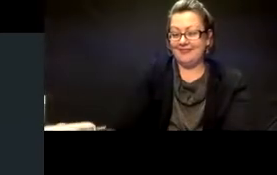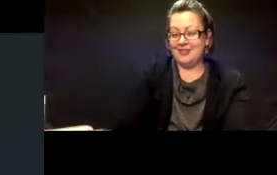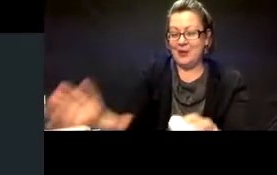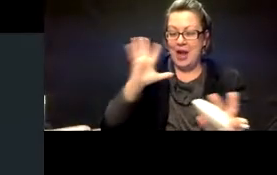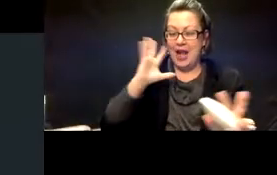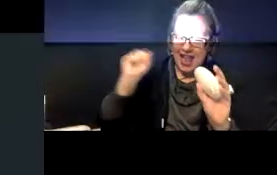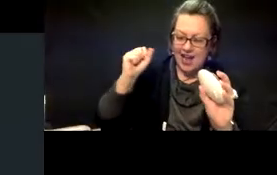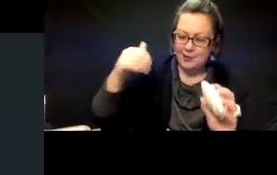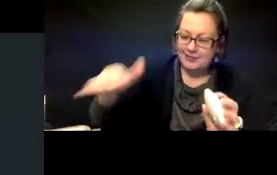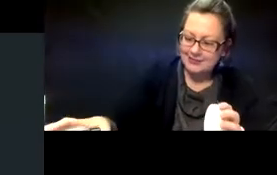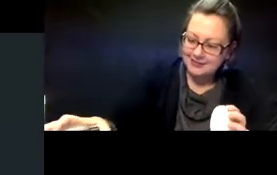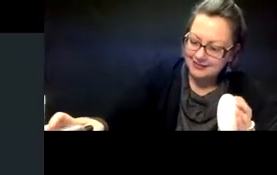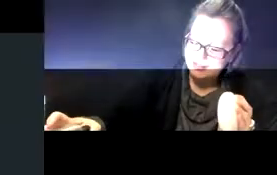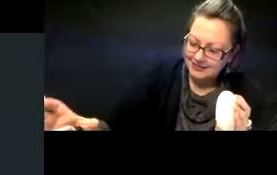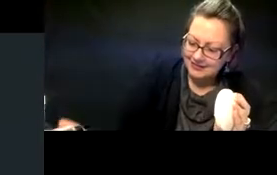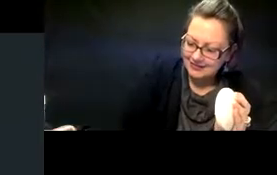flash?